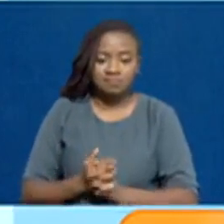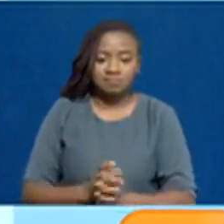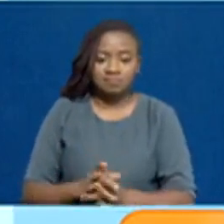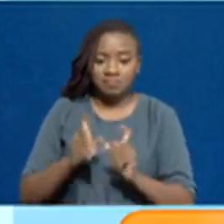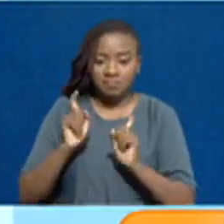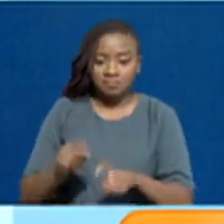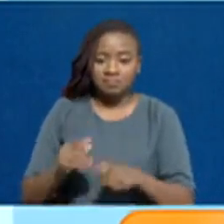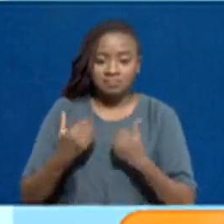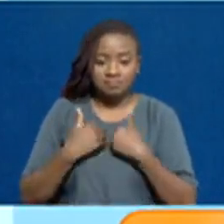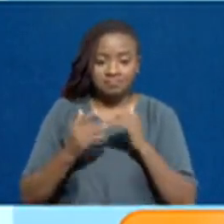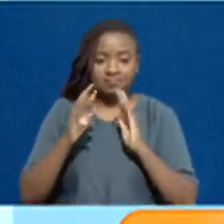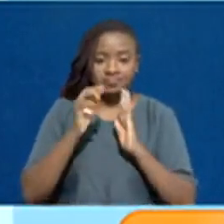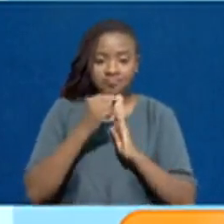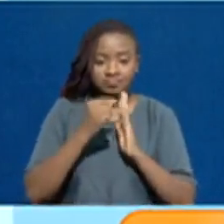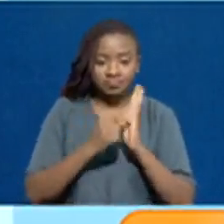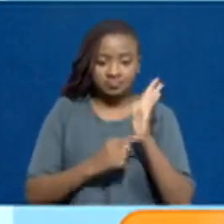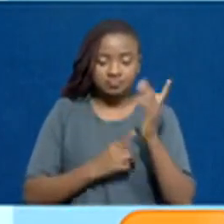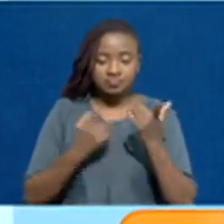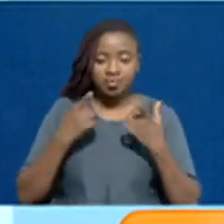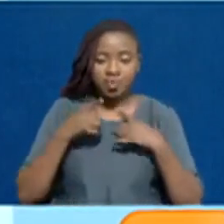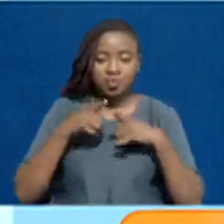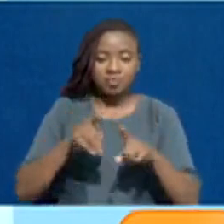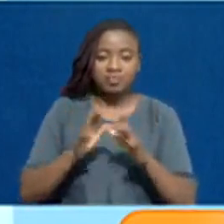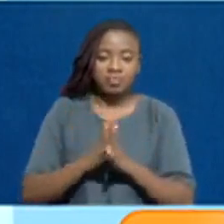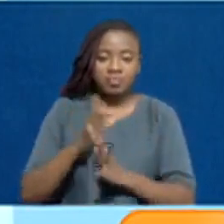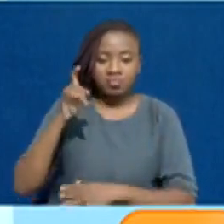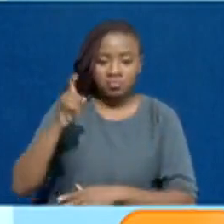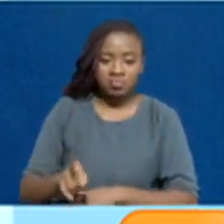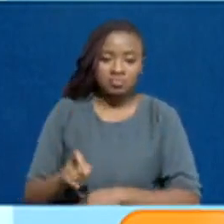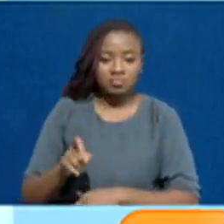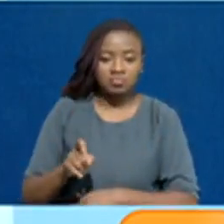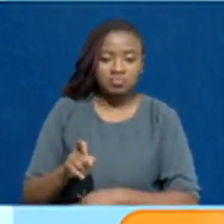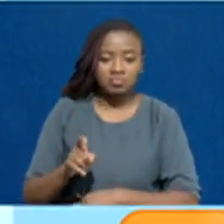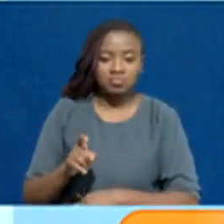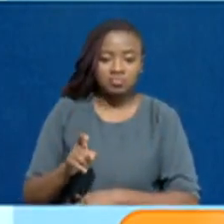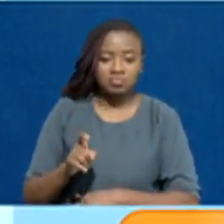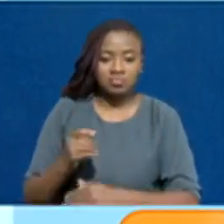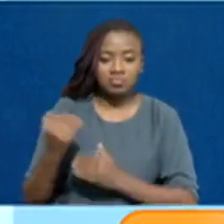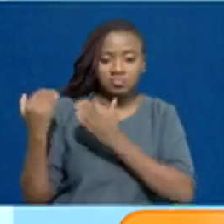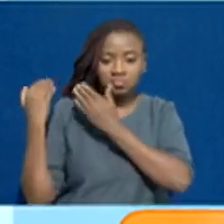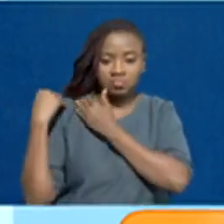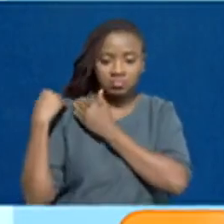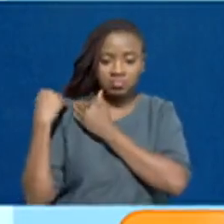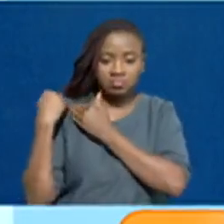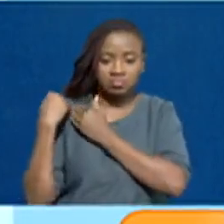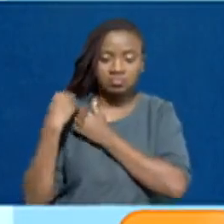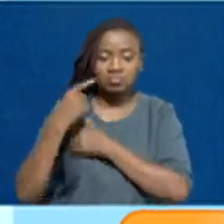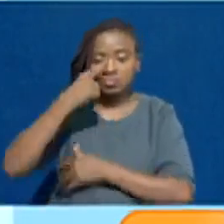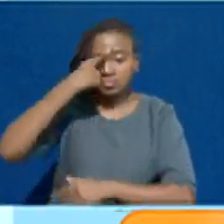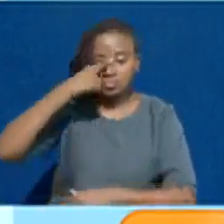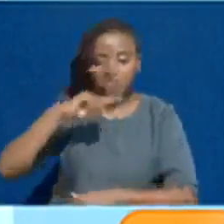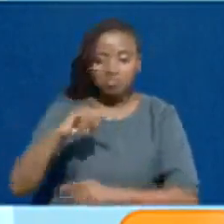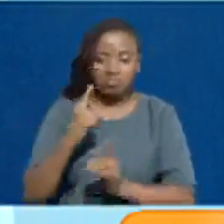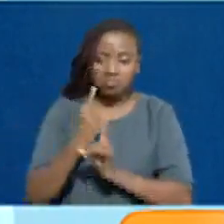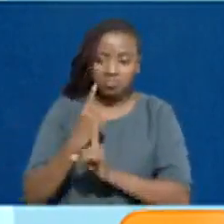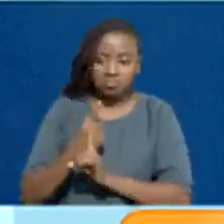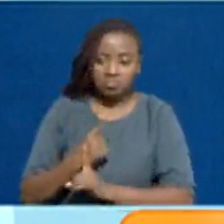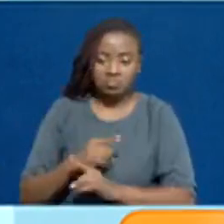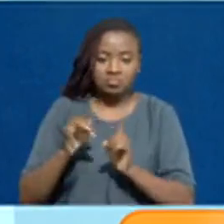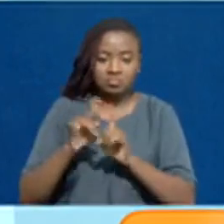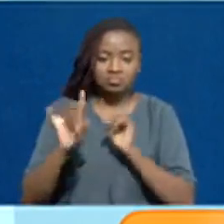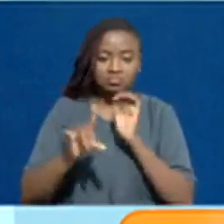measures for compliance with mandatory extended producer responsibility policy obligations. The